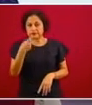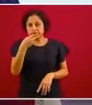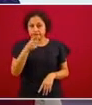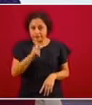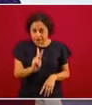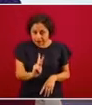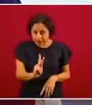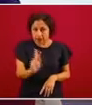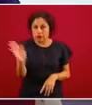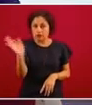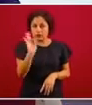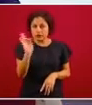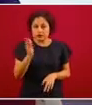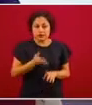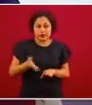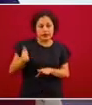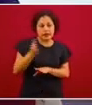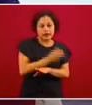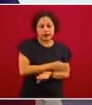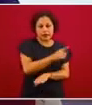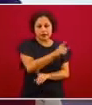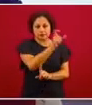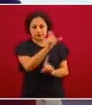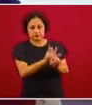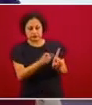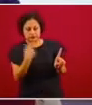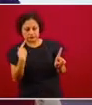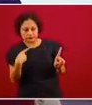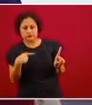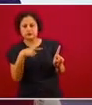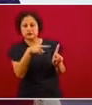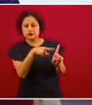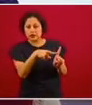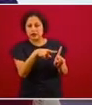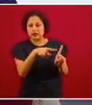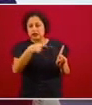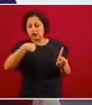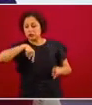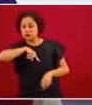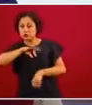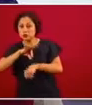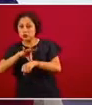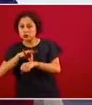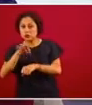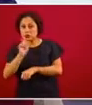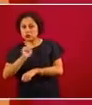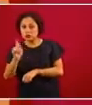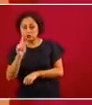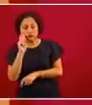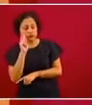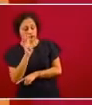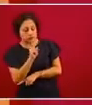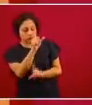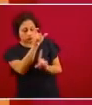the absence of a laboratory confirmation, if we have elements to